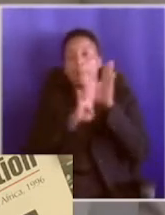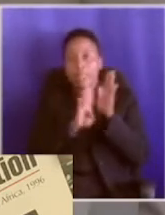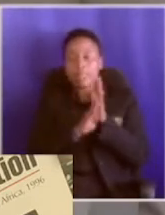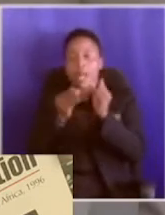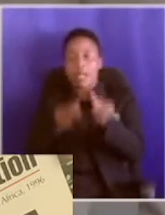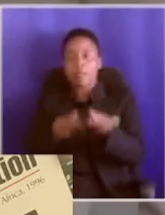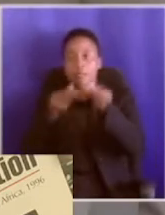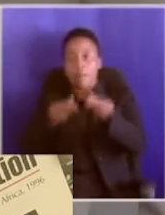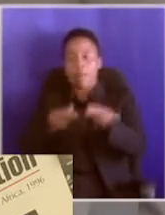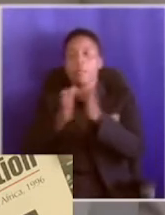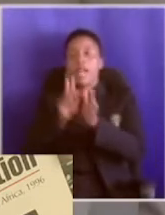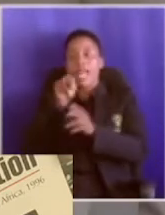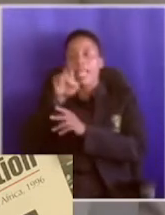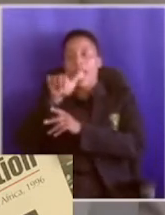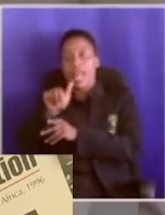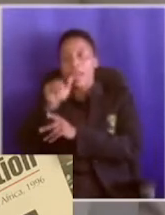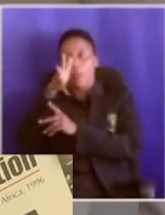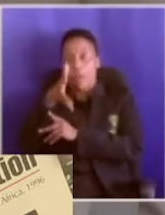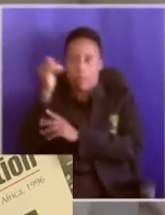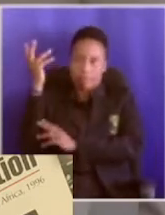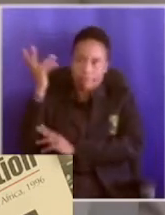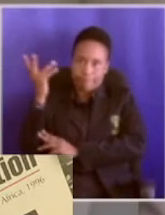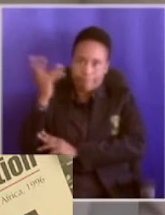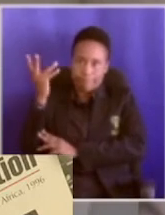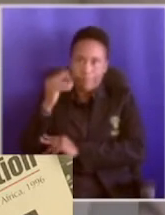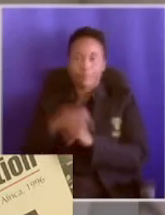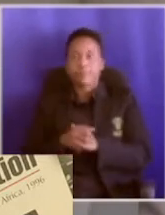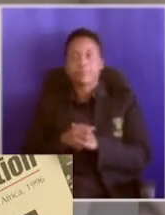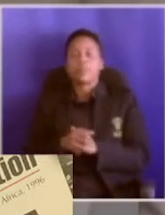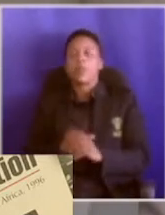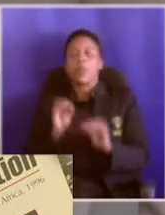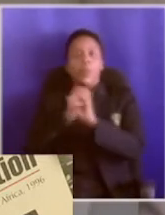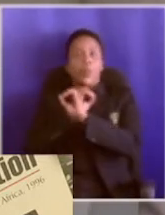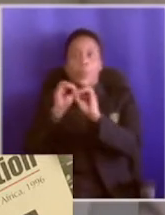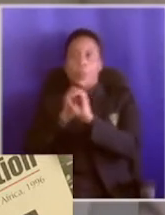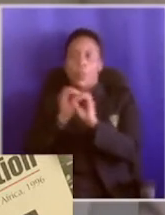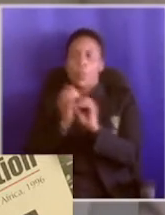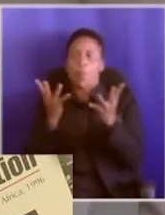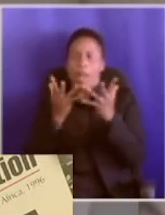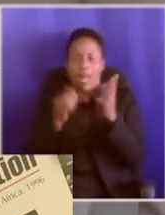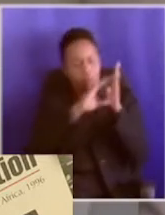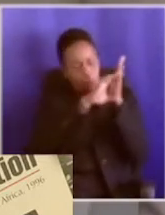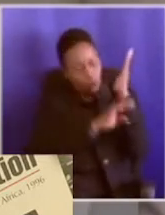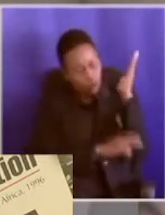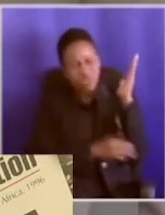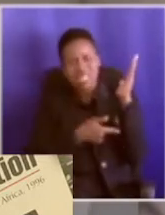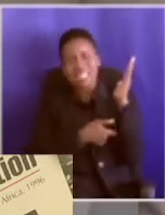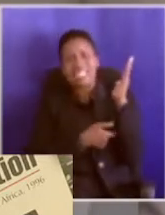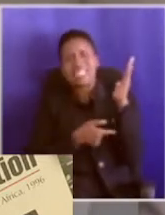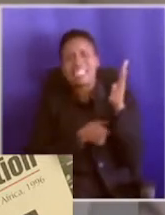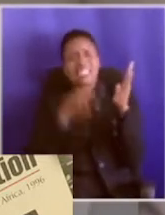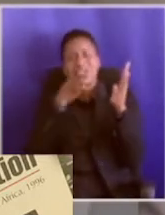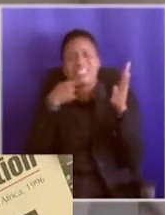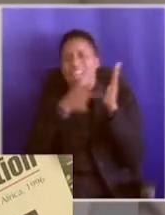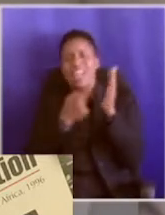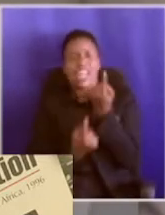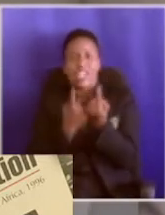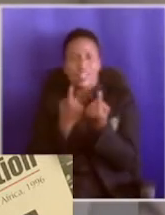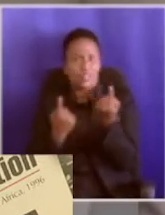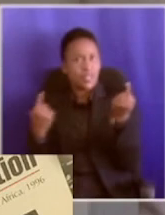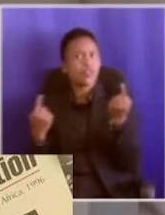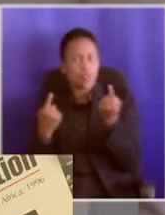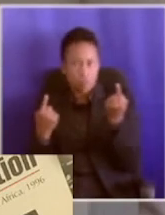National Assembly. There's no provision anywhere in the Constitution that provides for any individual